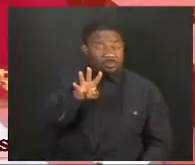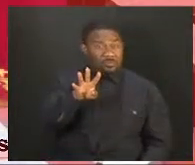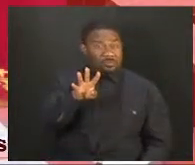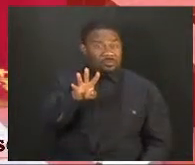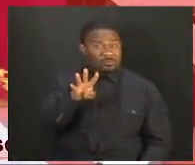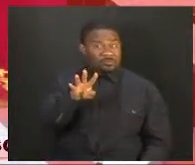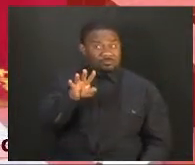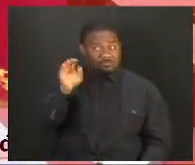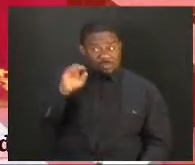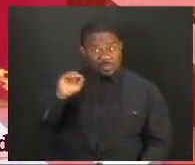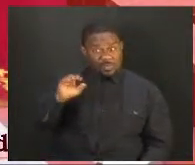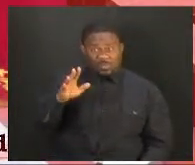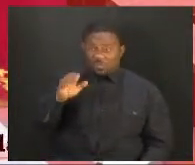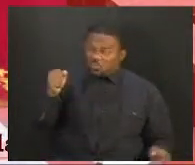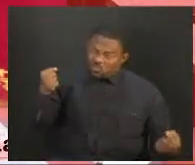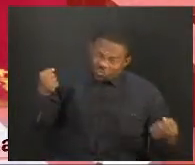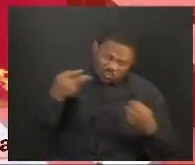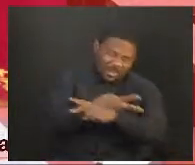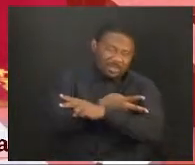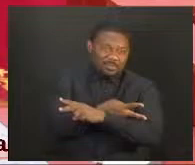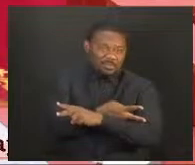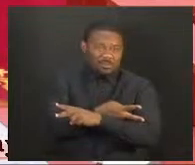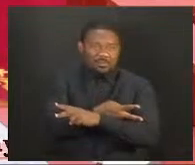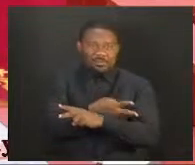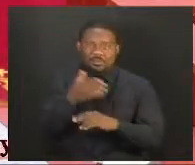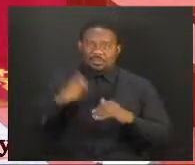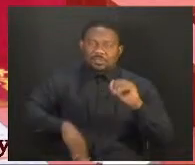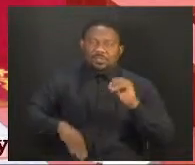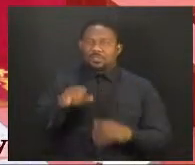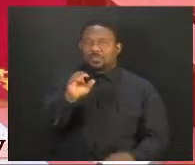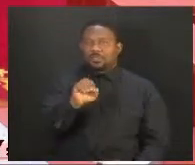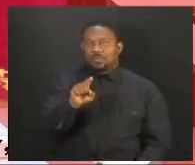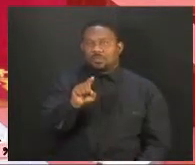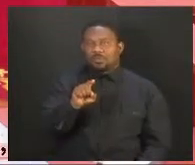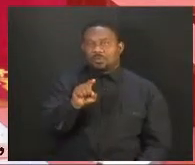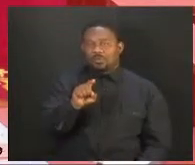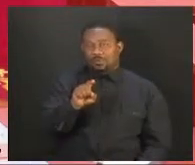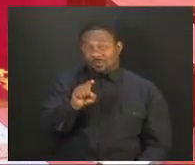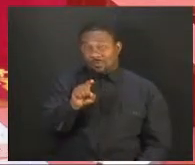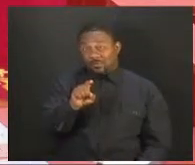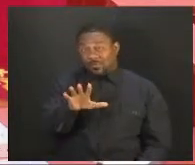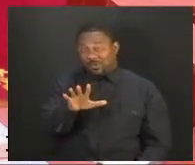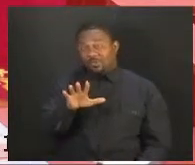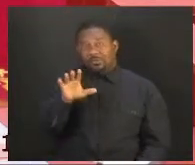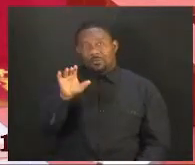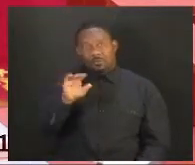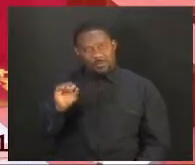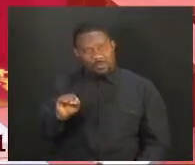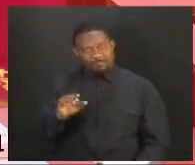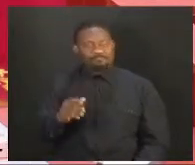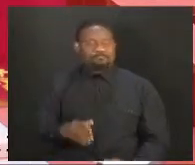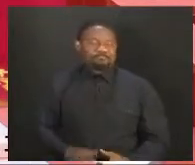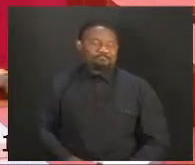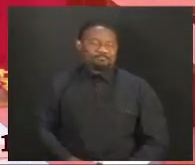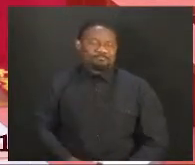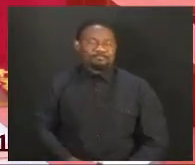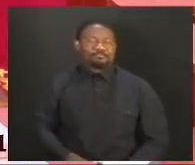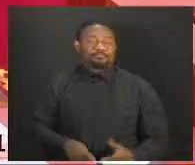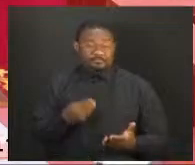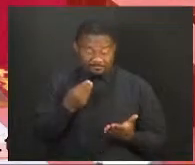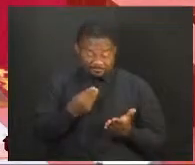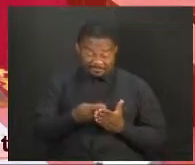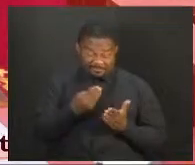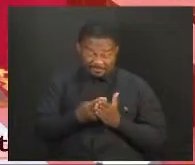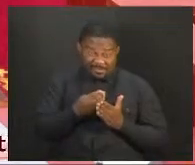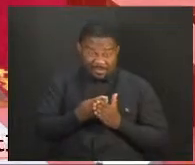target surplus of 0.5% of GDP. Sadly, Mr. Speaker, on cash basis, Mr. Speaker, the